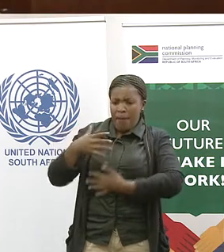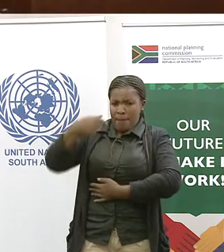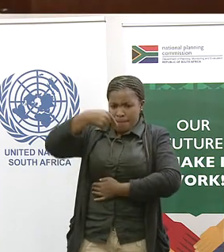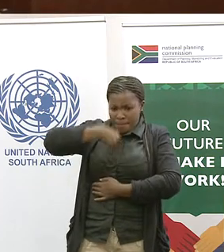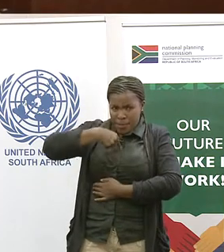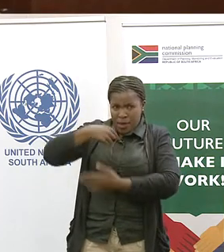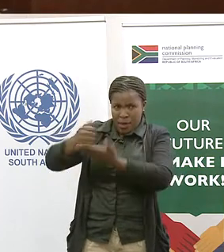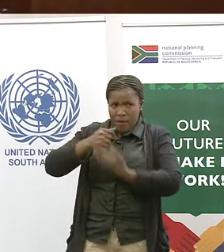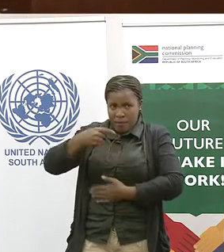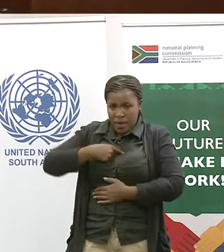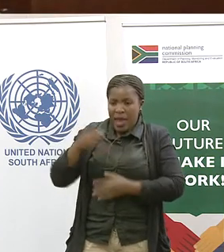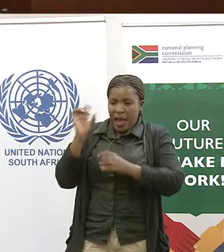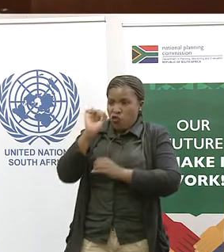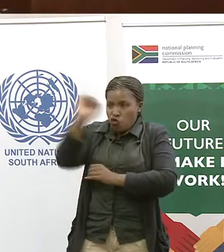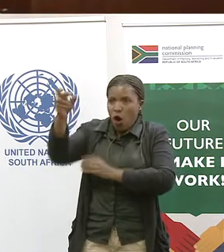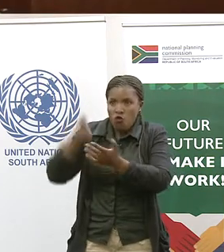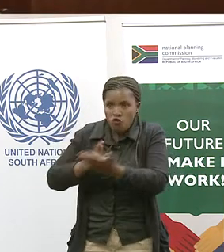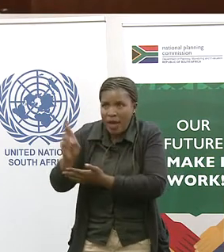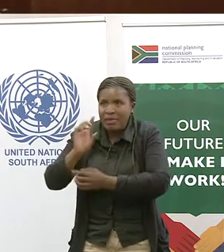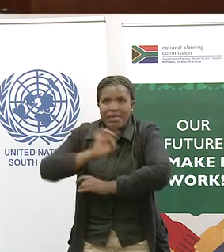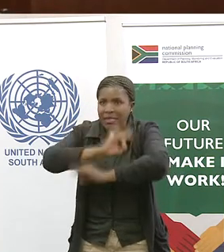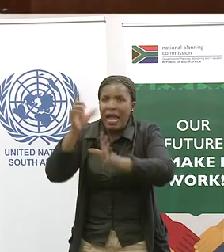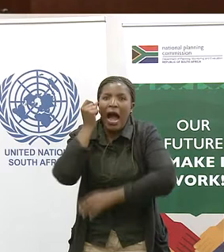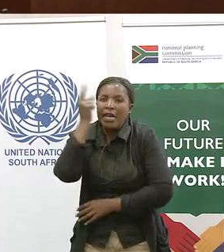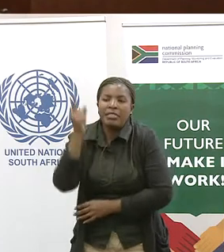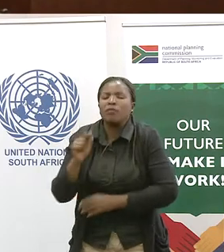Thank you. Thank you.